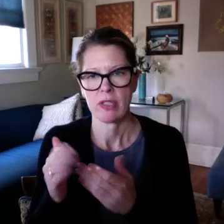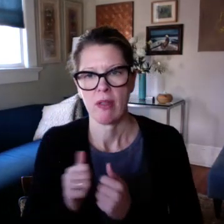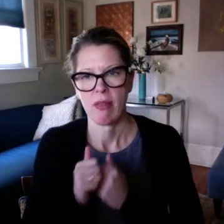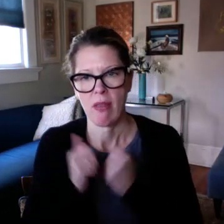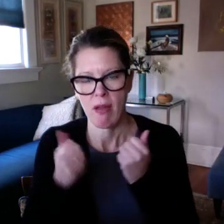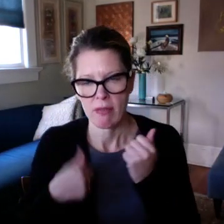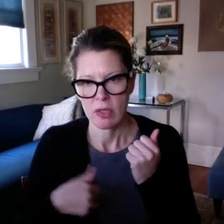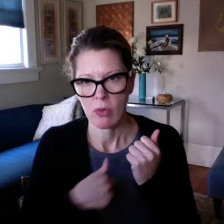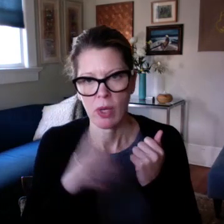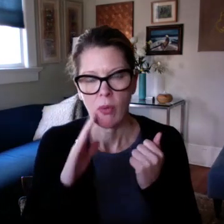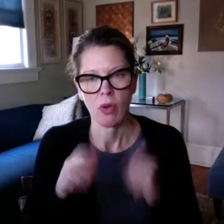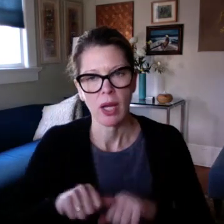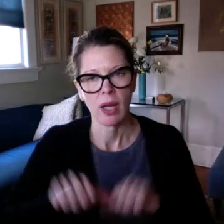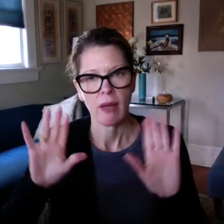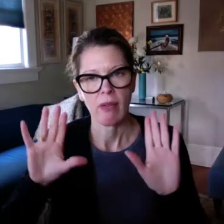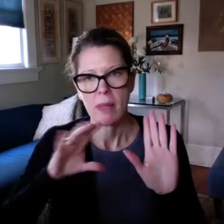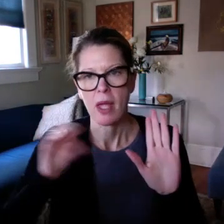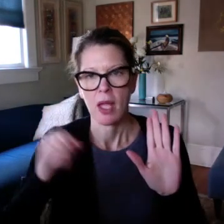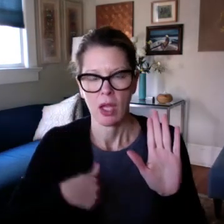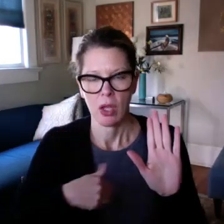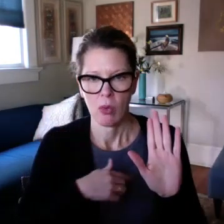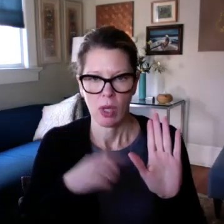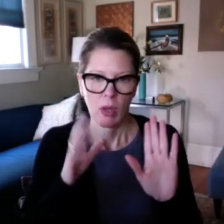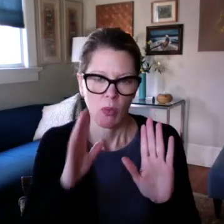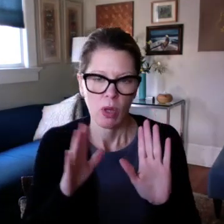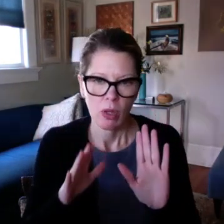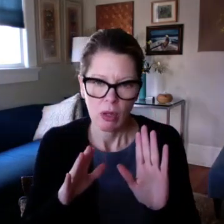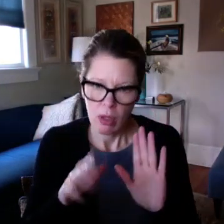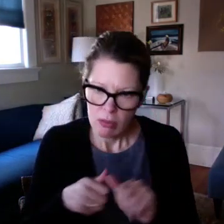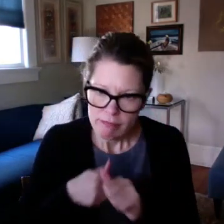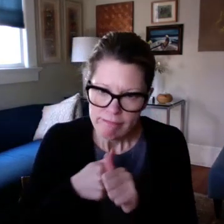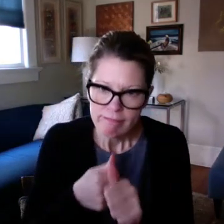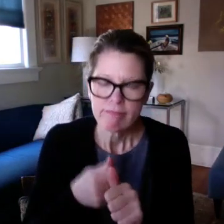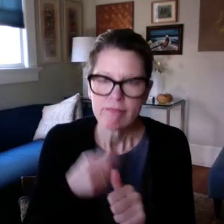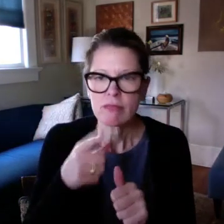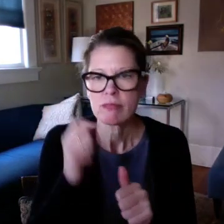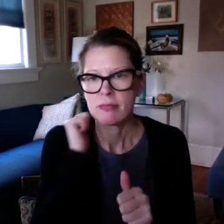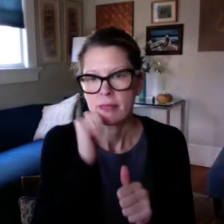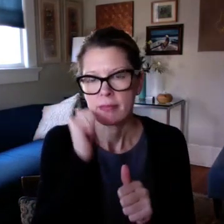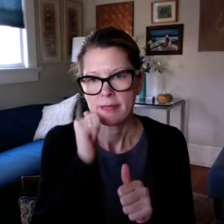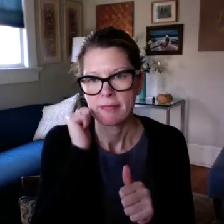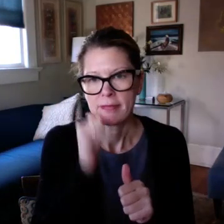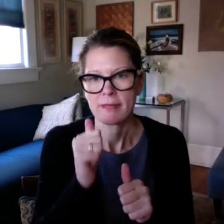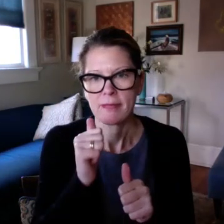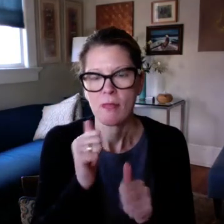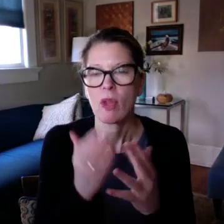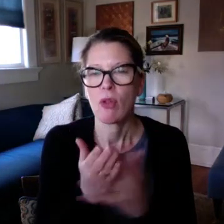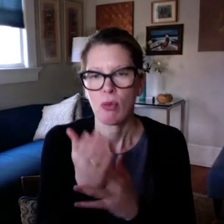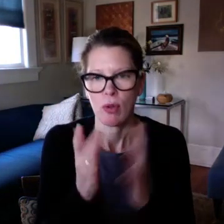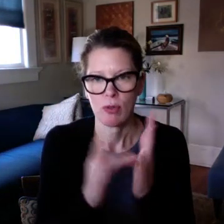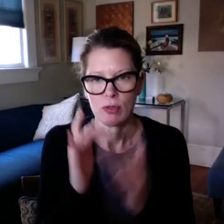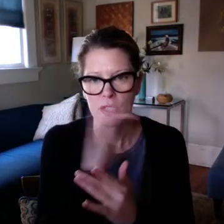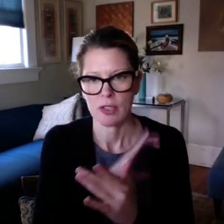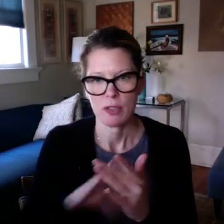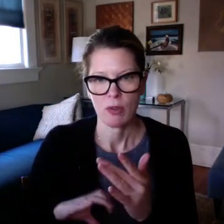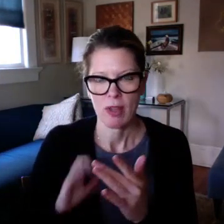service, and by walking before you in holiness and righteousness all our days. Through Jesus Christ,